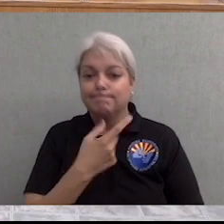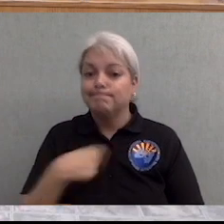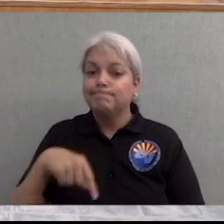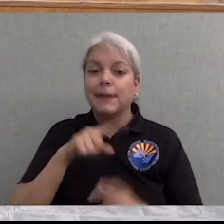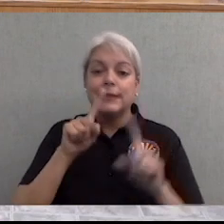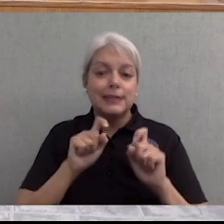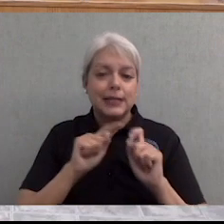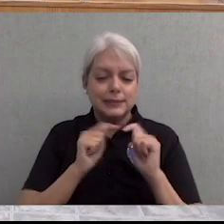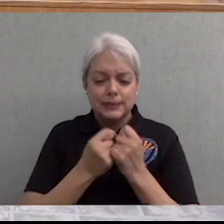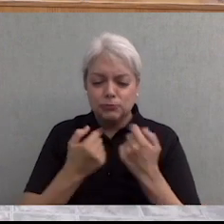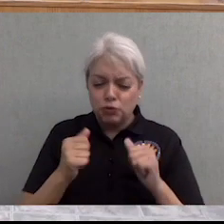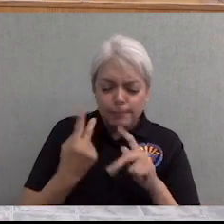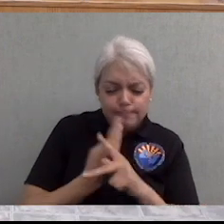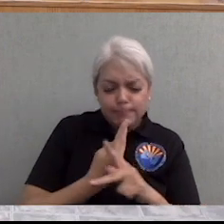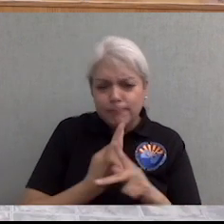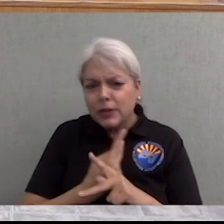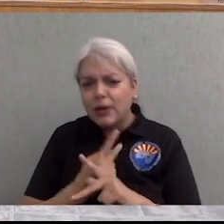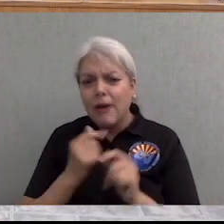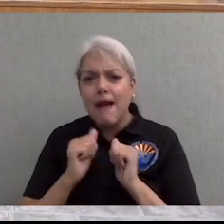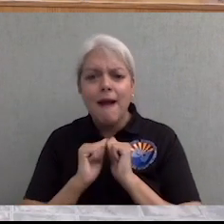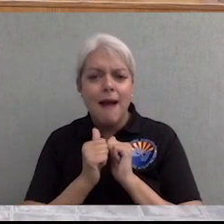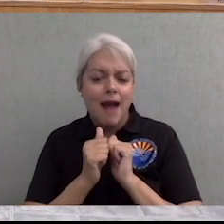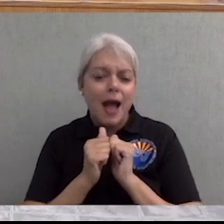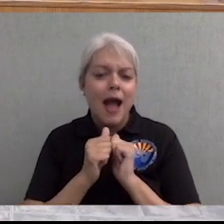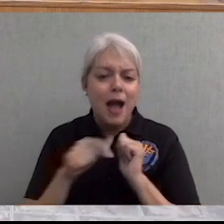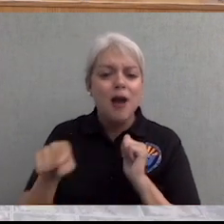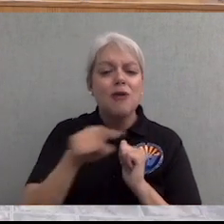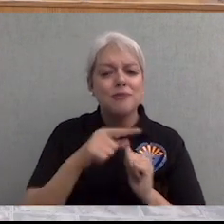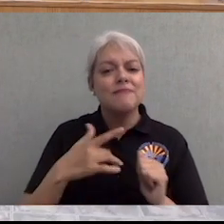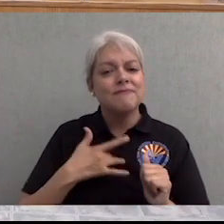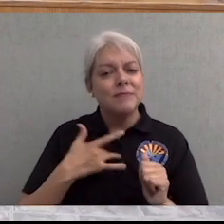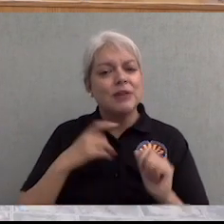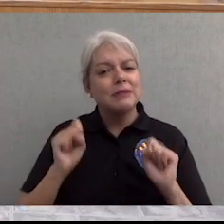it so that there still can be some sort of